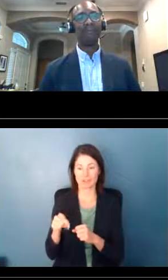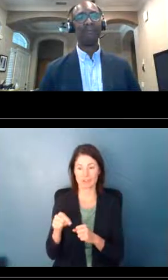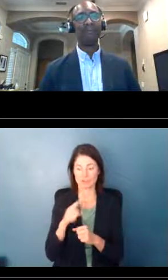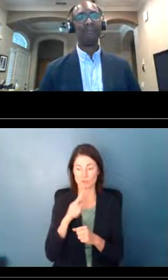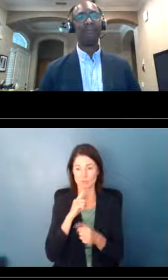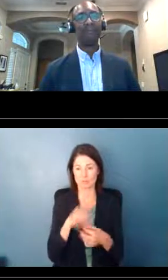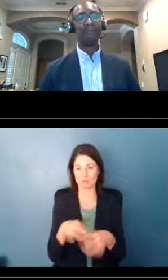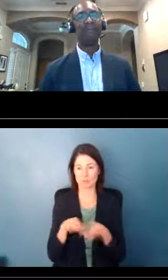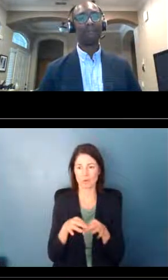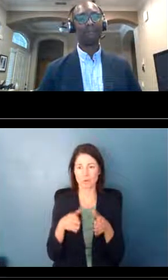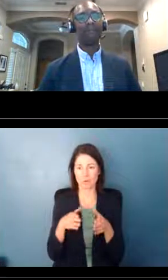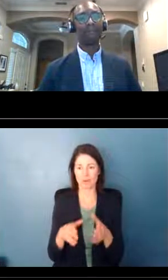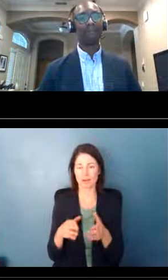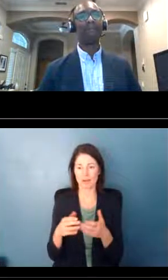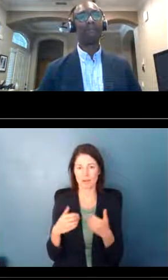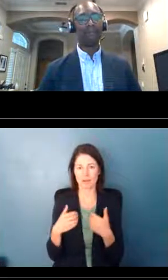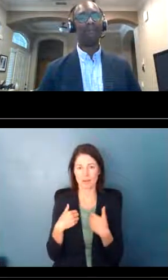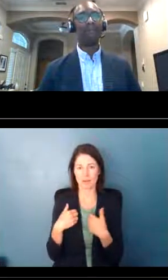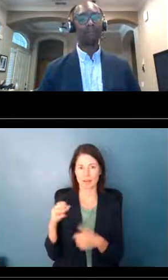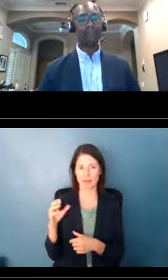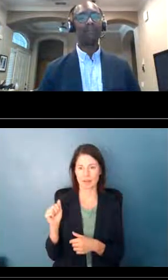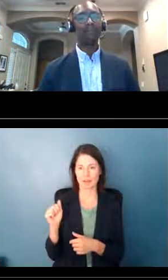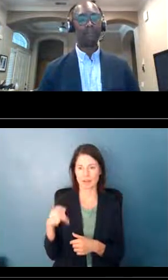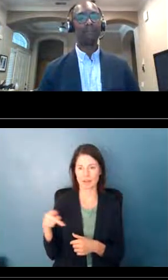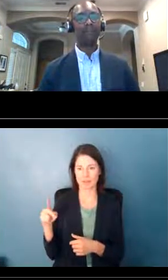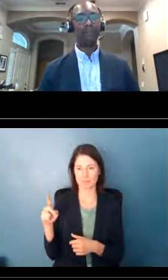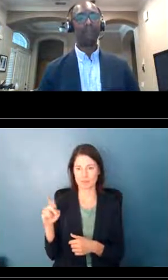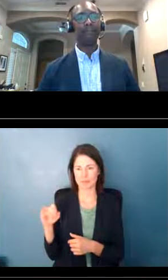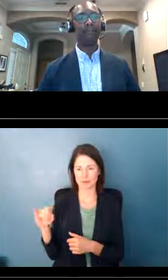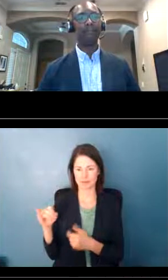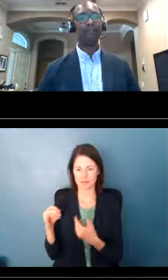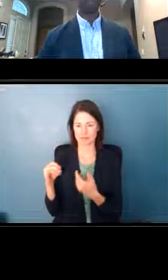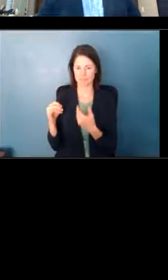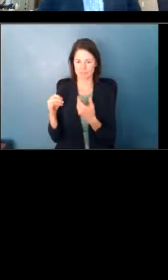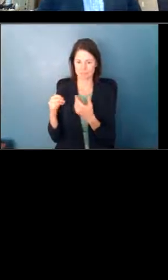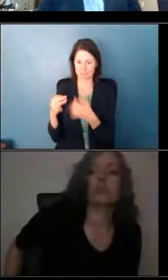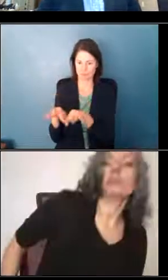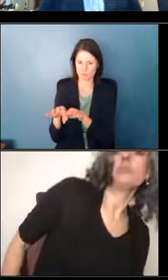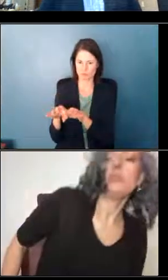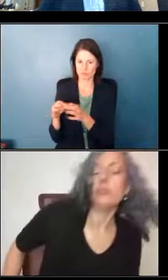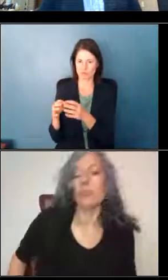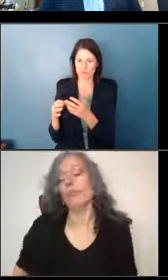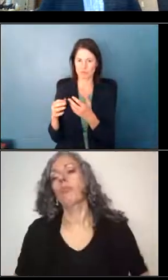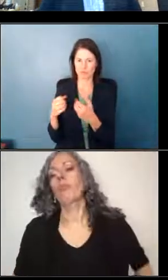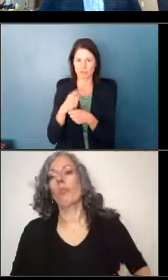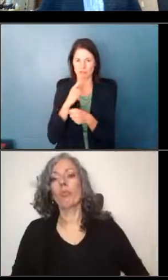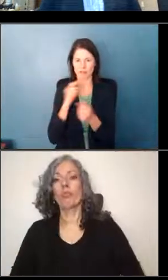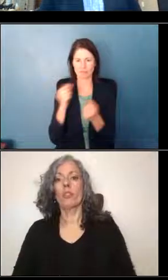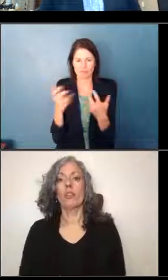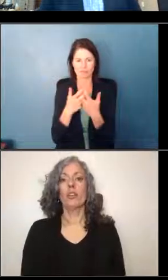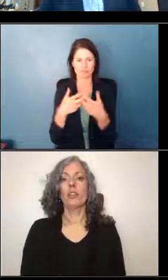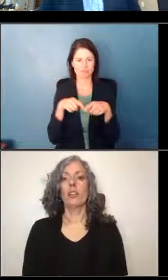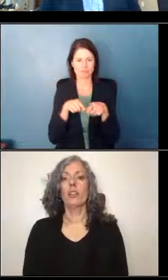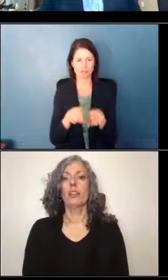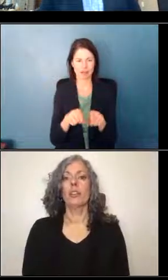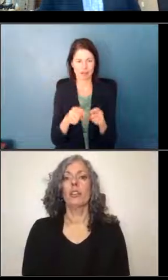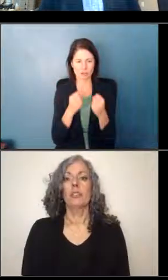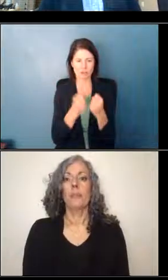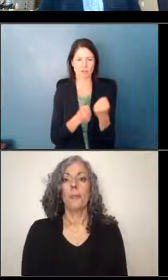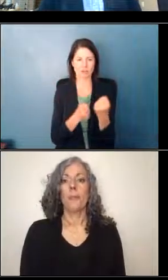important way to make CAPTI meaningful, and to bring everything in line. And that's, I strongly support